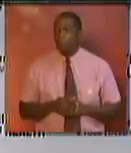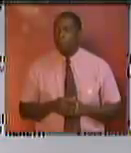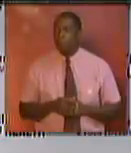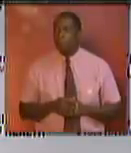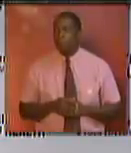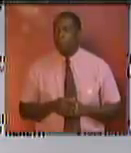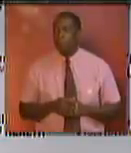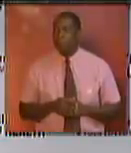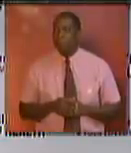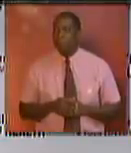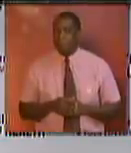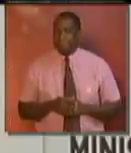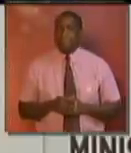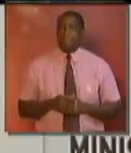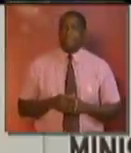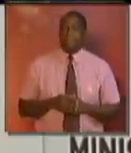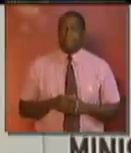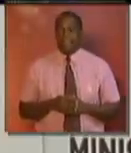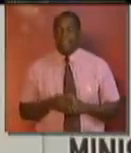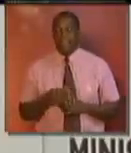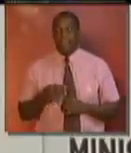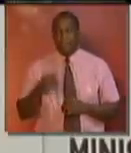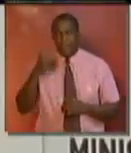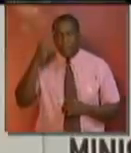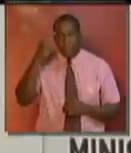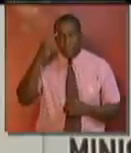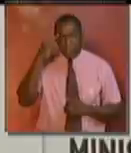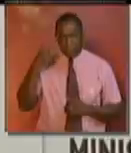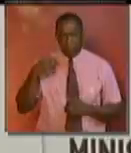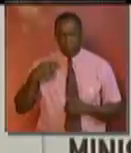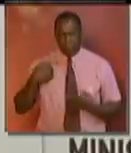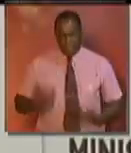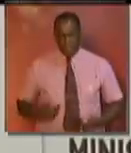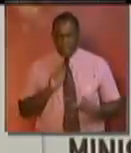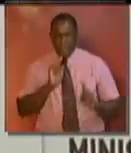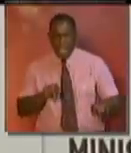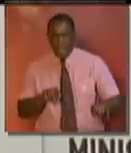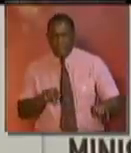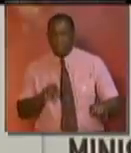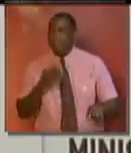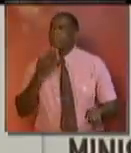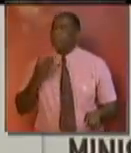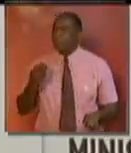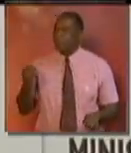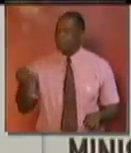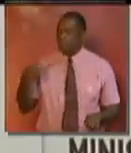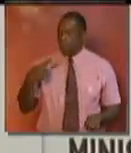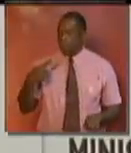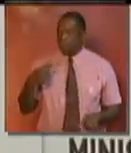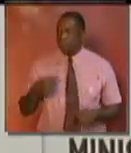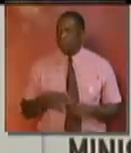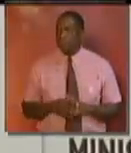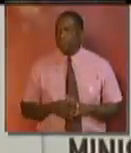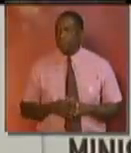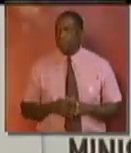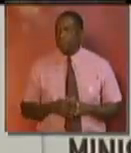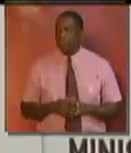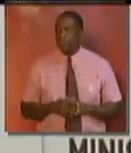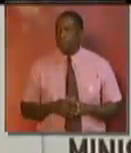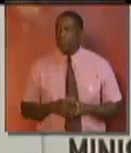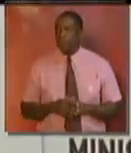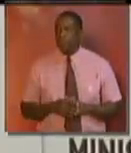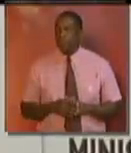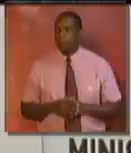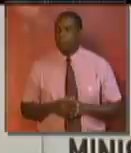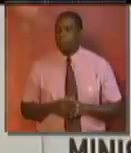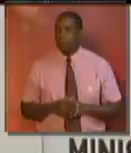Okay, so I think that question again was directed to me. Thank you for the question. So for a population, we're not